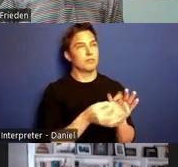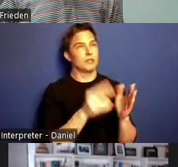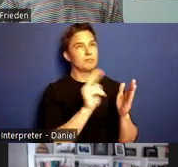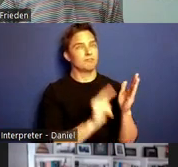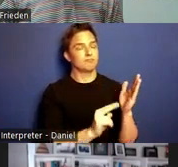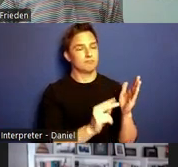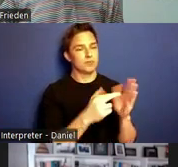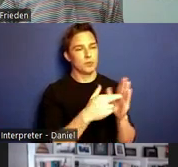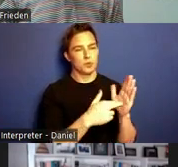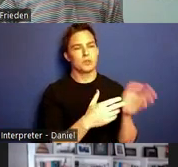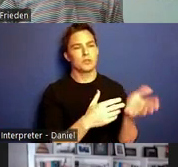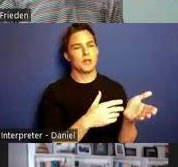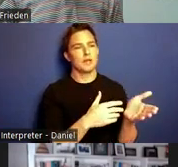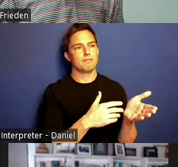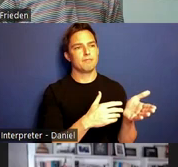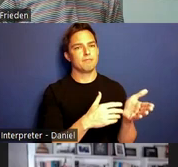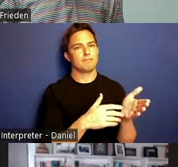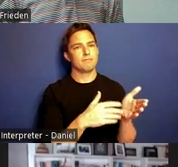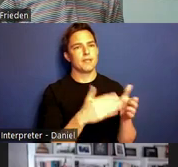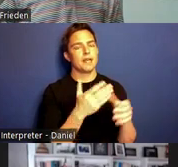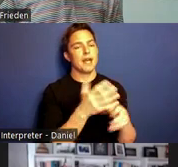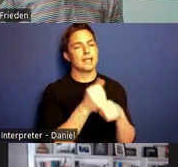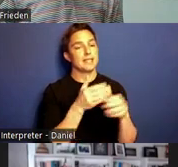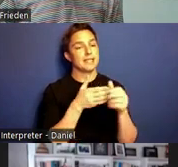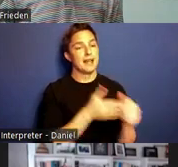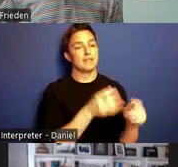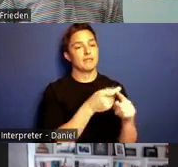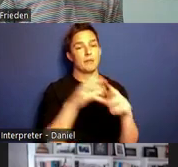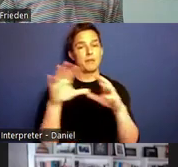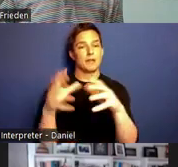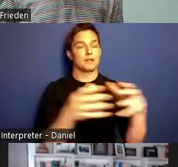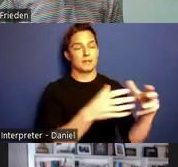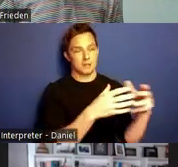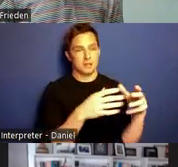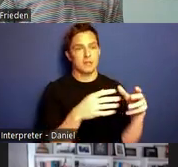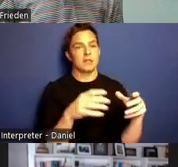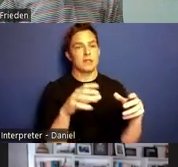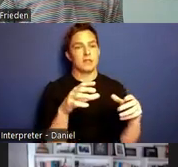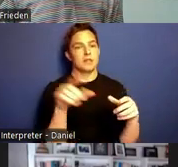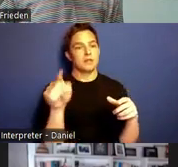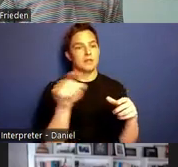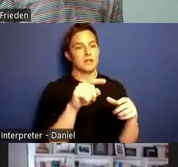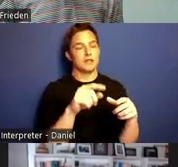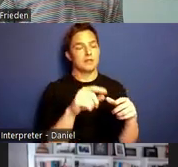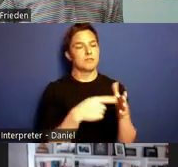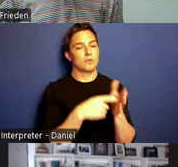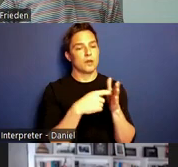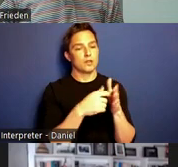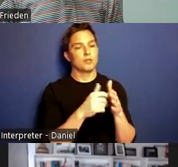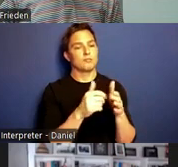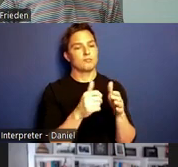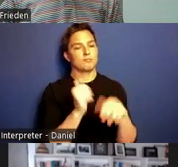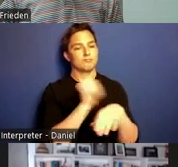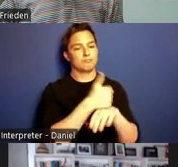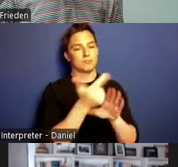the entities that were covered by the statute who were required to comply. They were, of